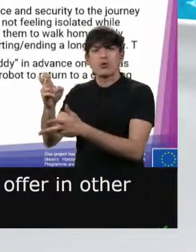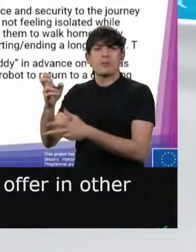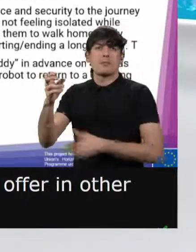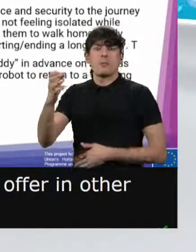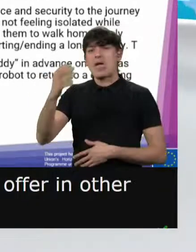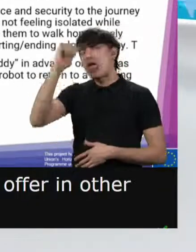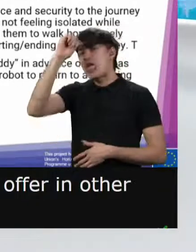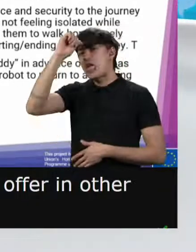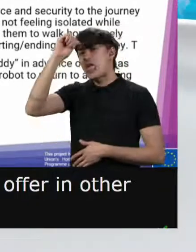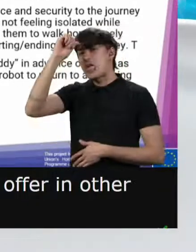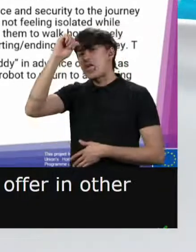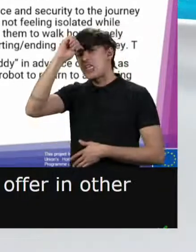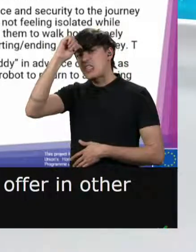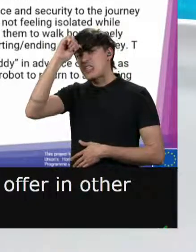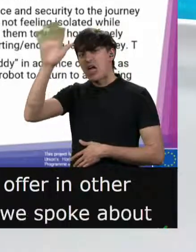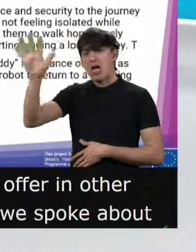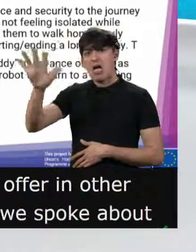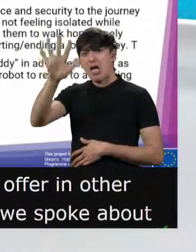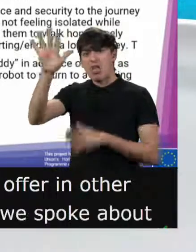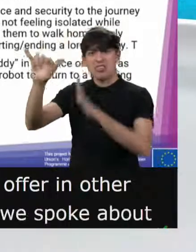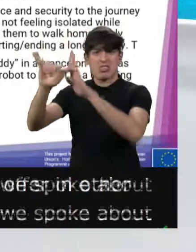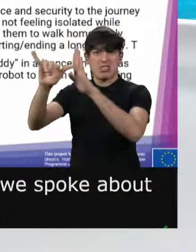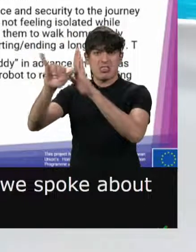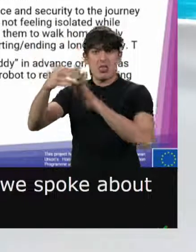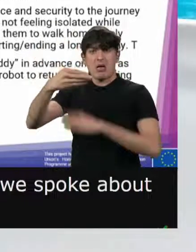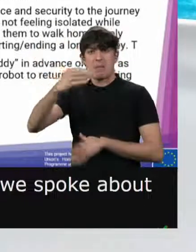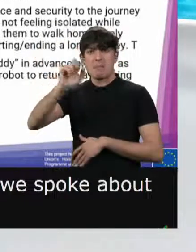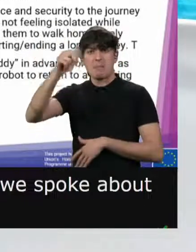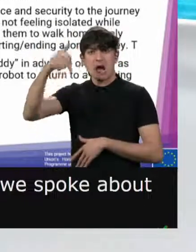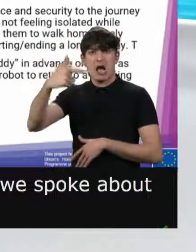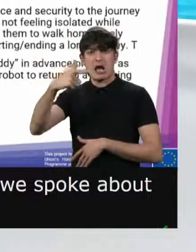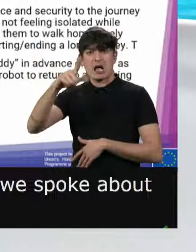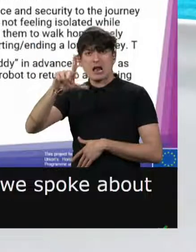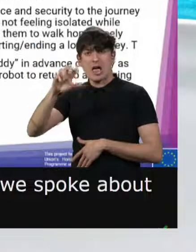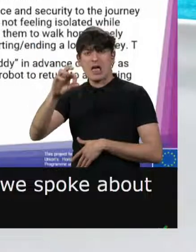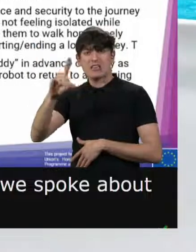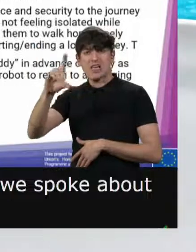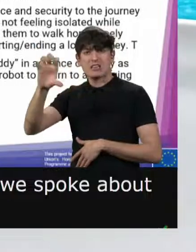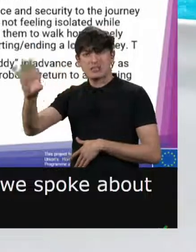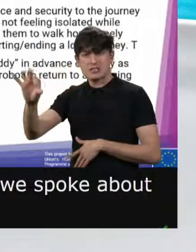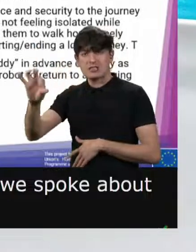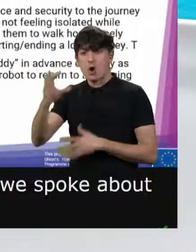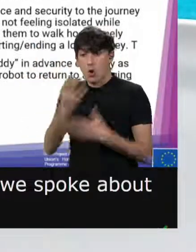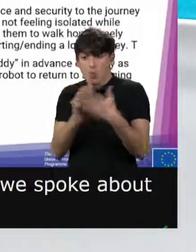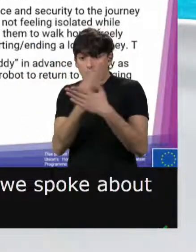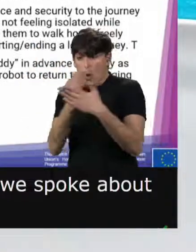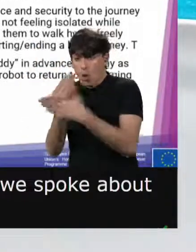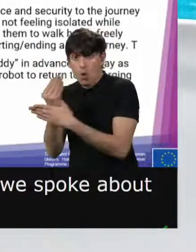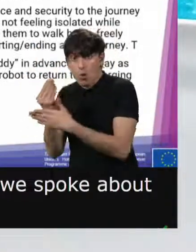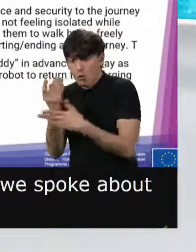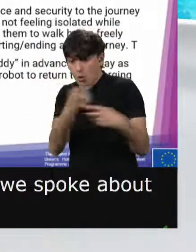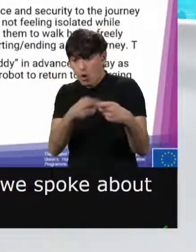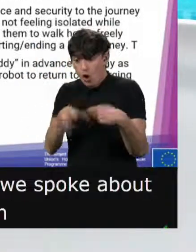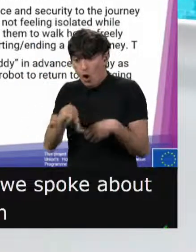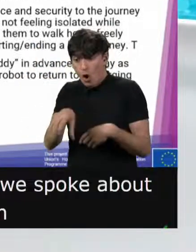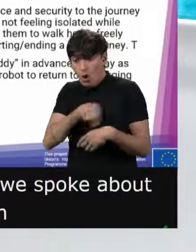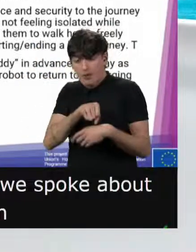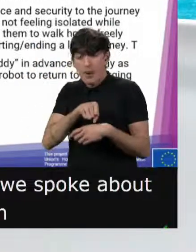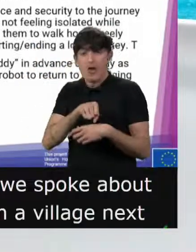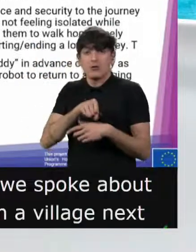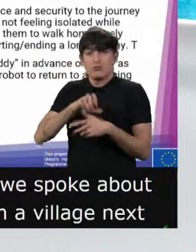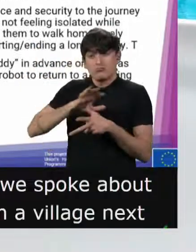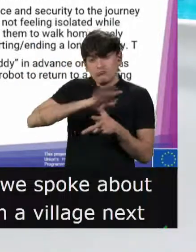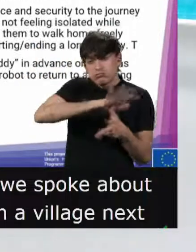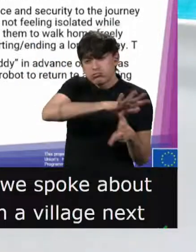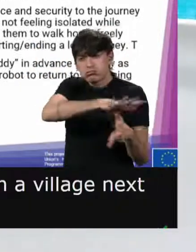about the problems of deliveries in Bangladesh. I was in a village next to a lake, and over the